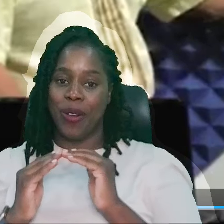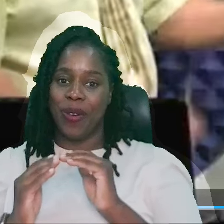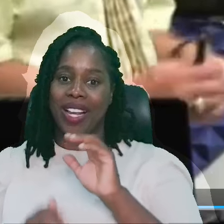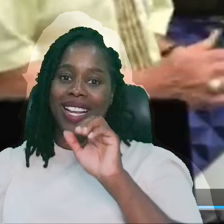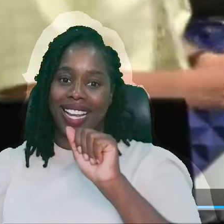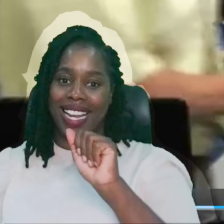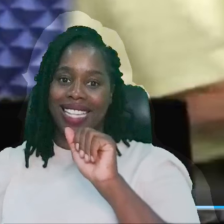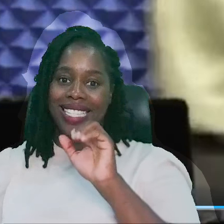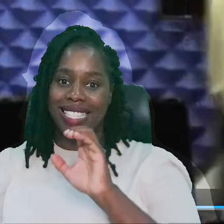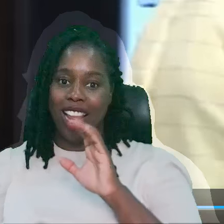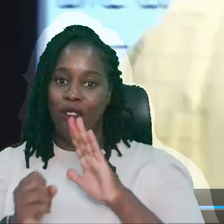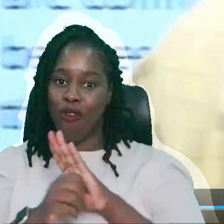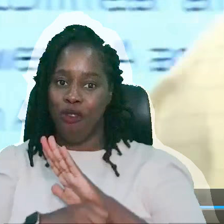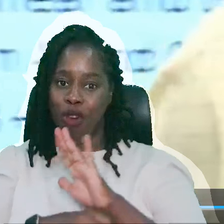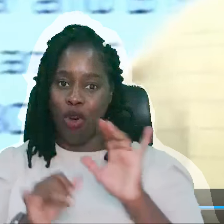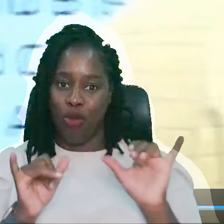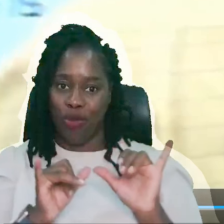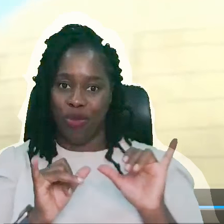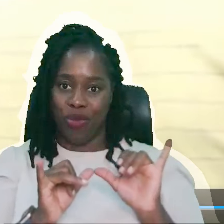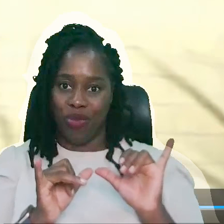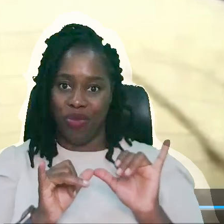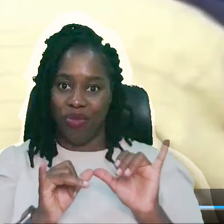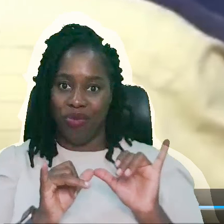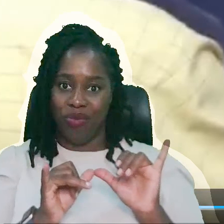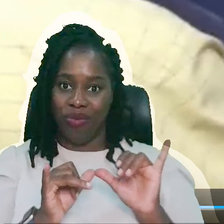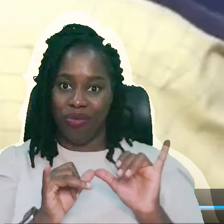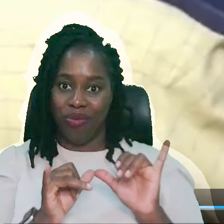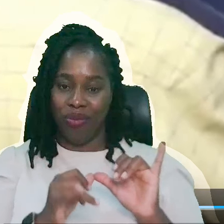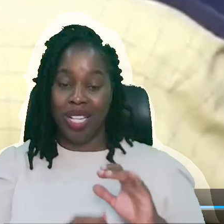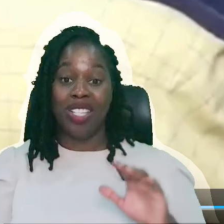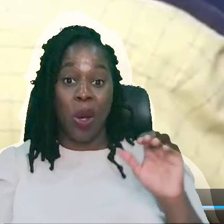distance from A to C. This distance